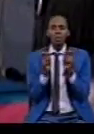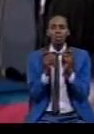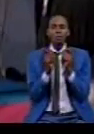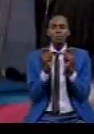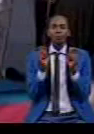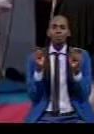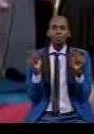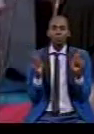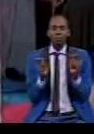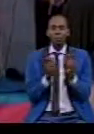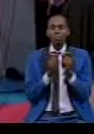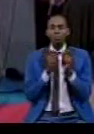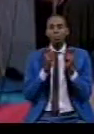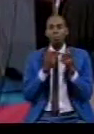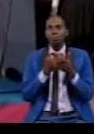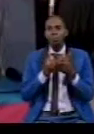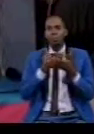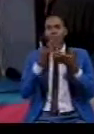lives.